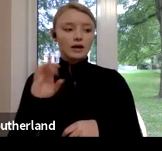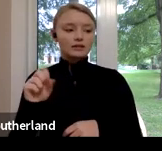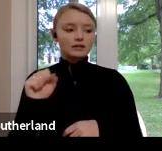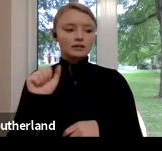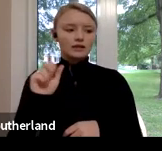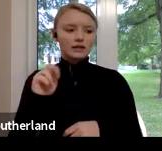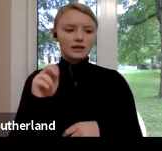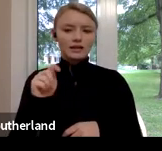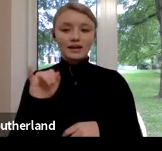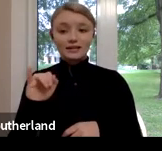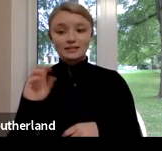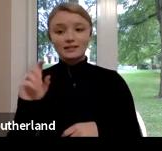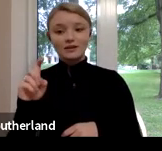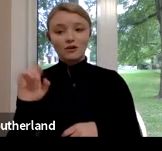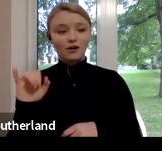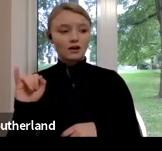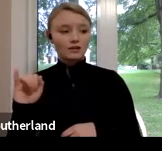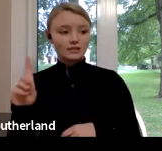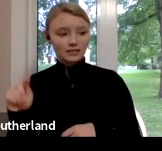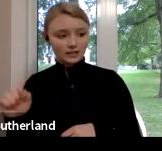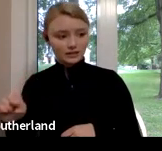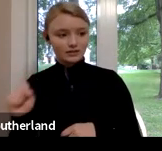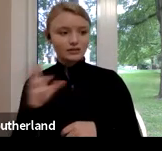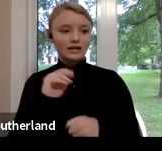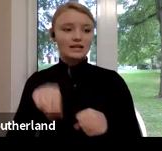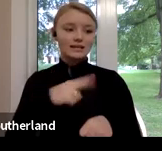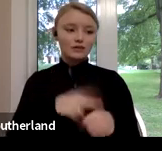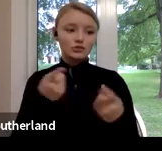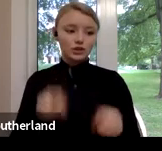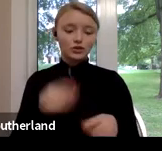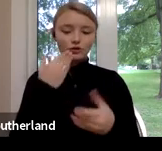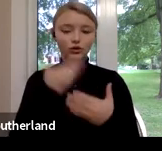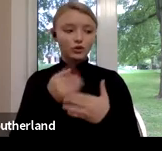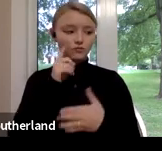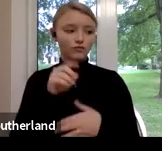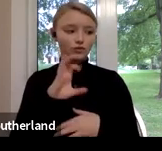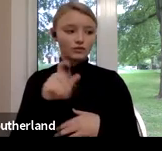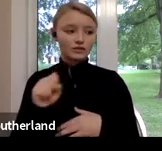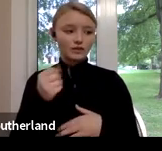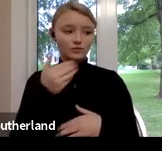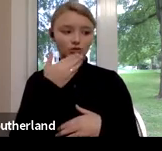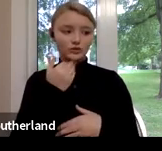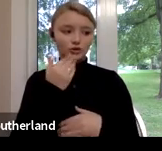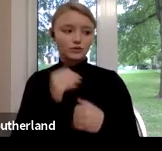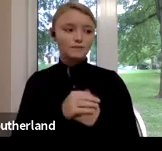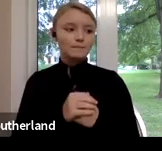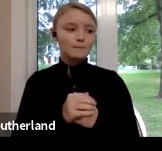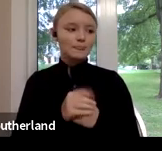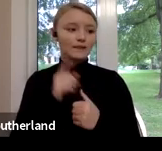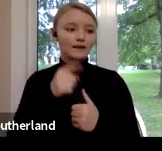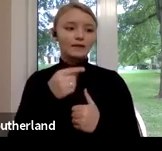other wolfberry in the world. And that's why the wolfberries grown in Ningxia are the best of the best.